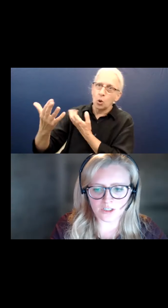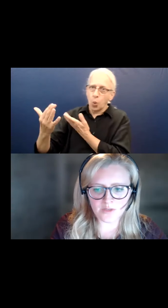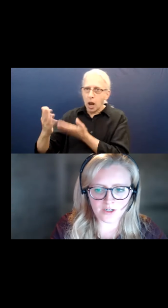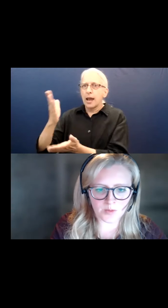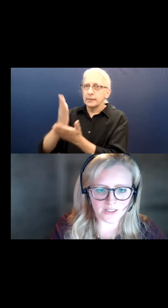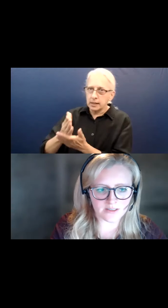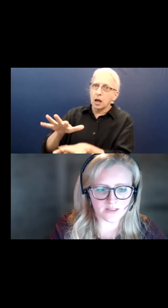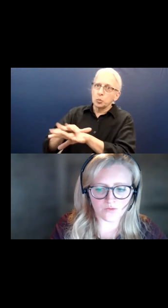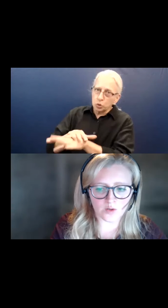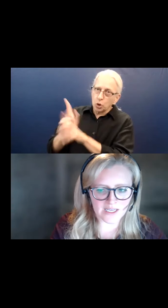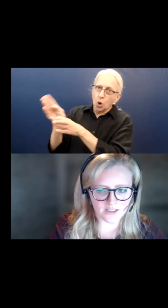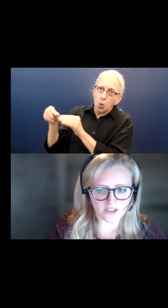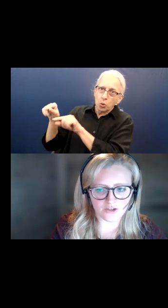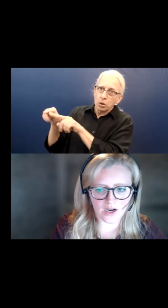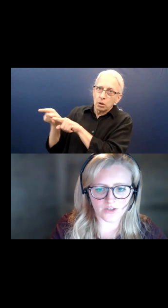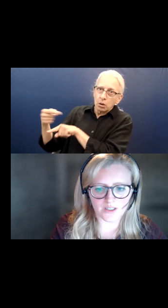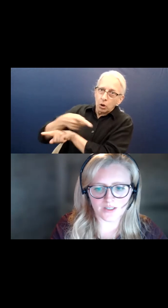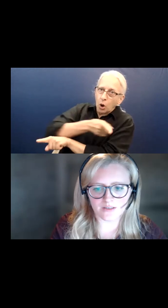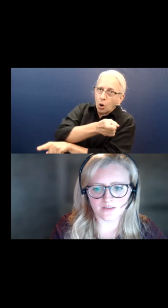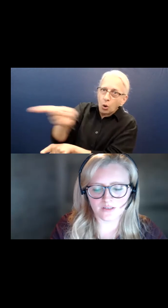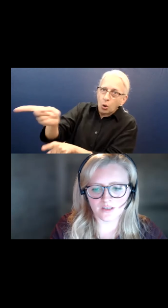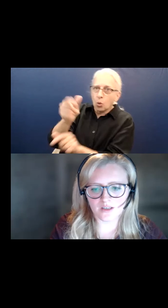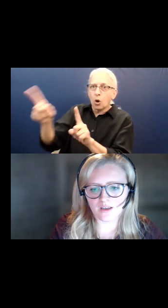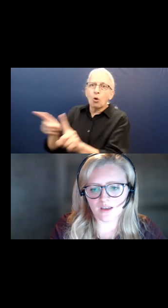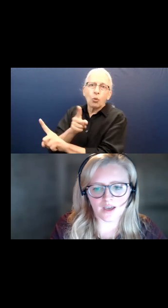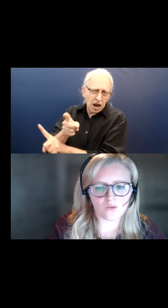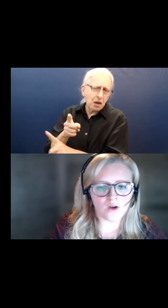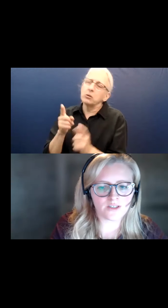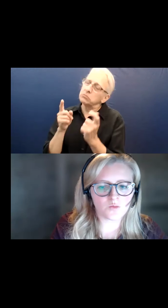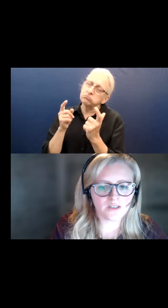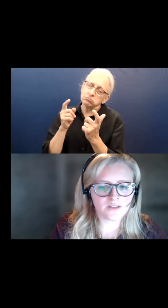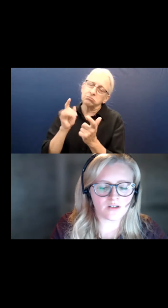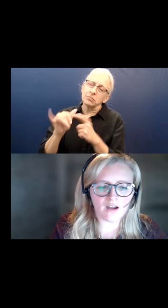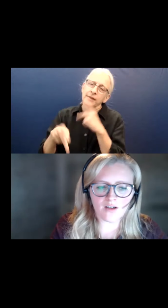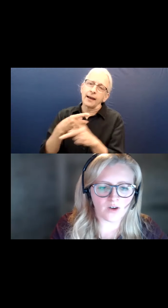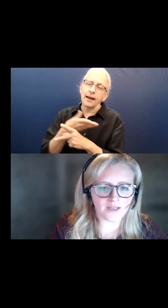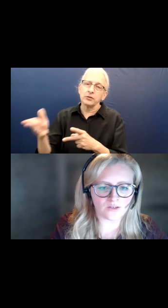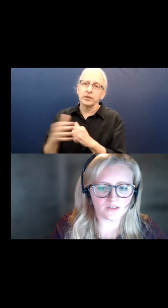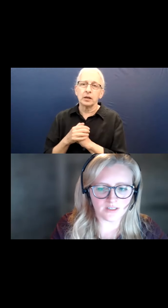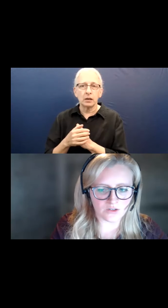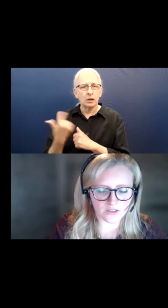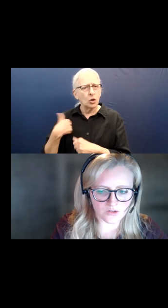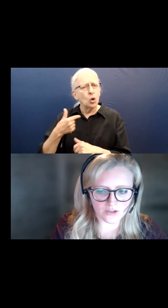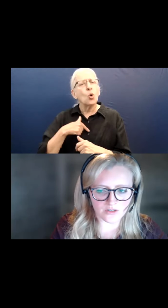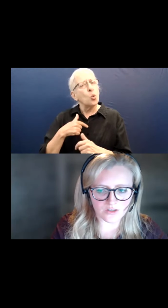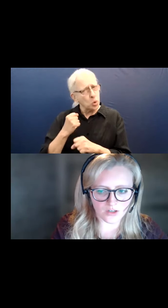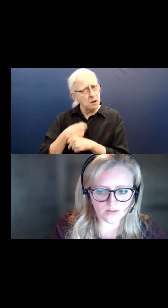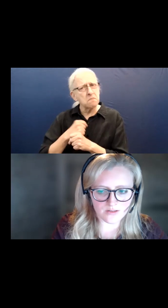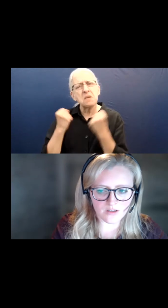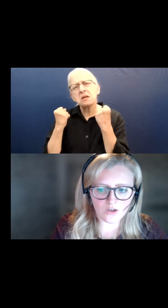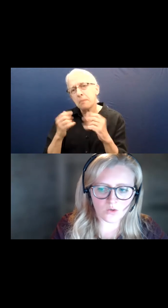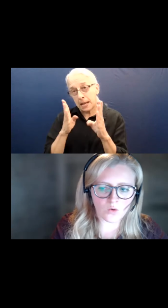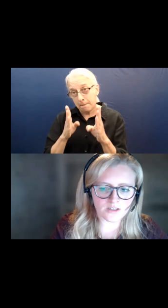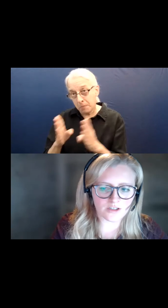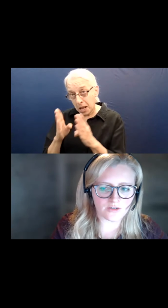developed preliminary plans for managing traffic. And while these plans are not final until construction